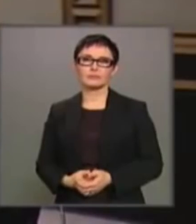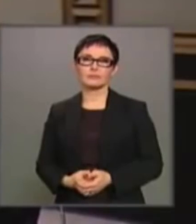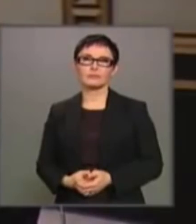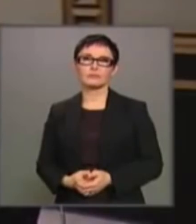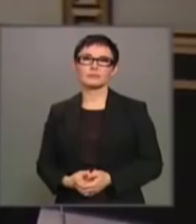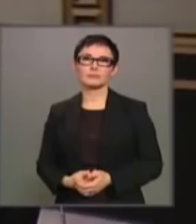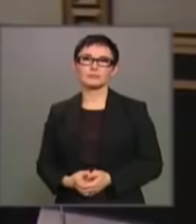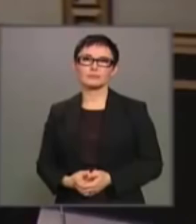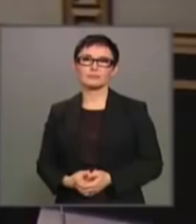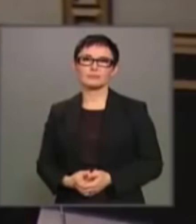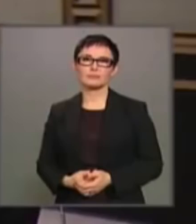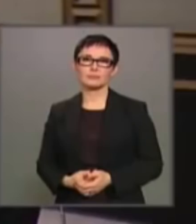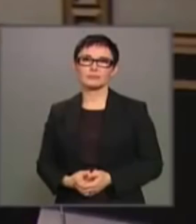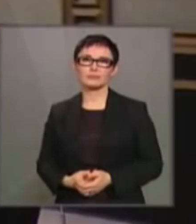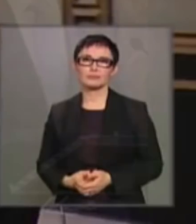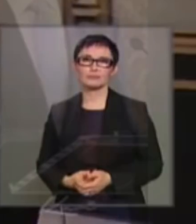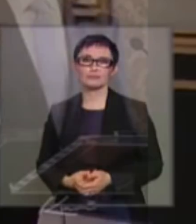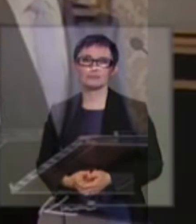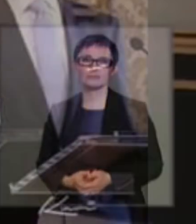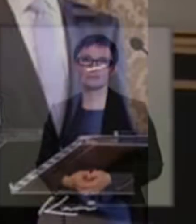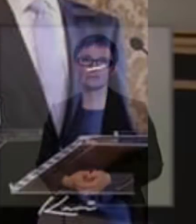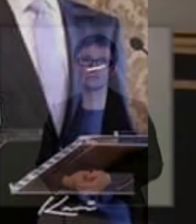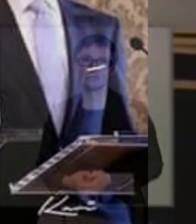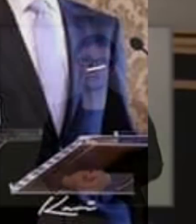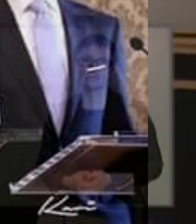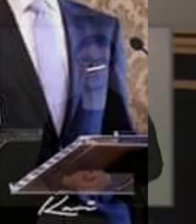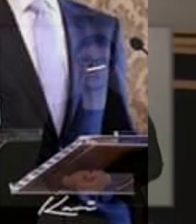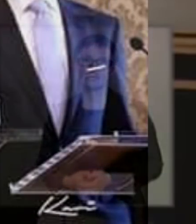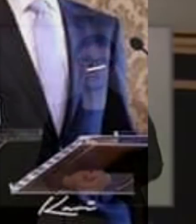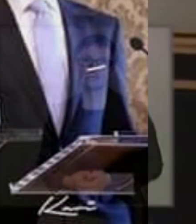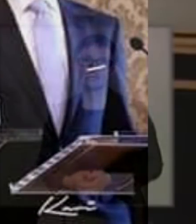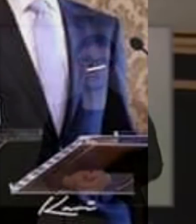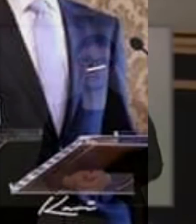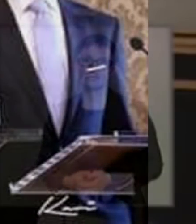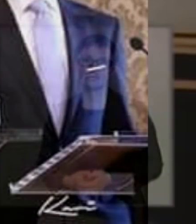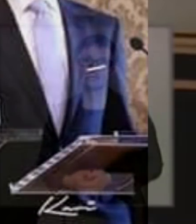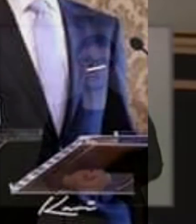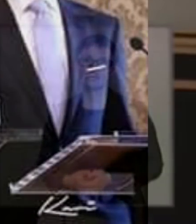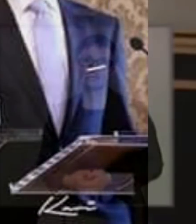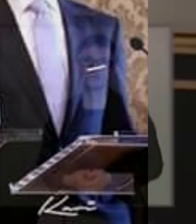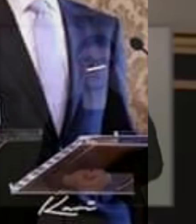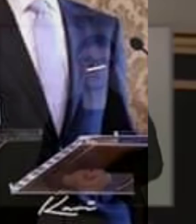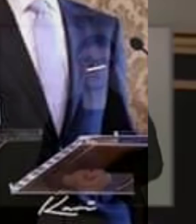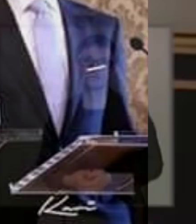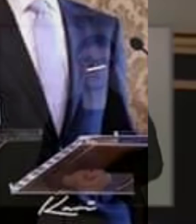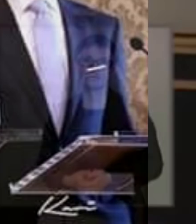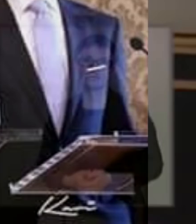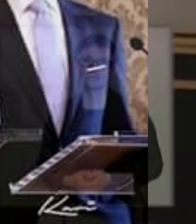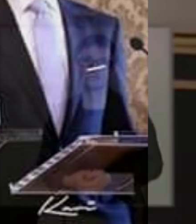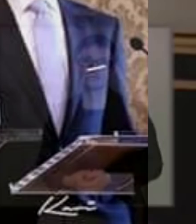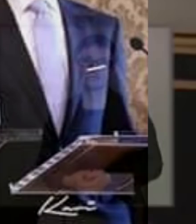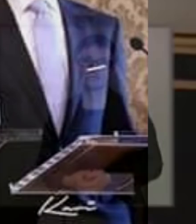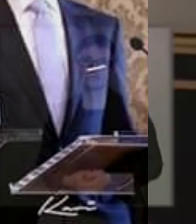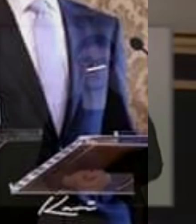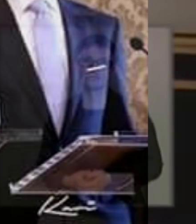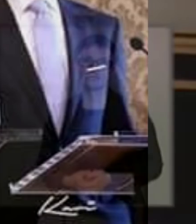not stupid. They're liars, but they're not stupid. Why would anybody think that the right-wing politicians actually care? Like,